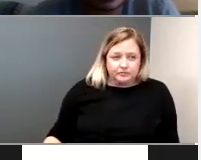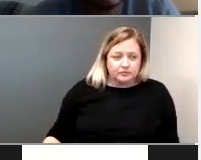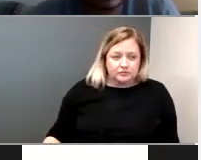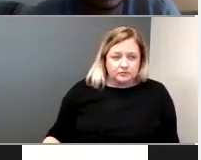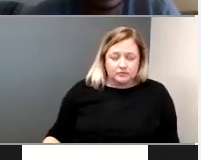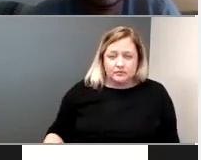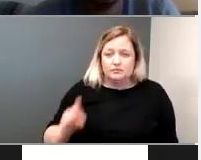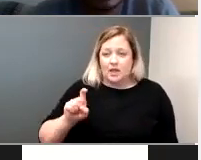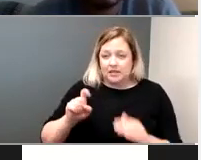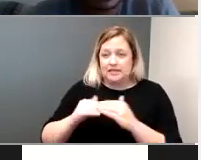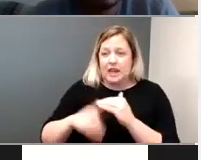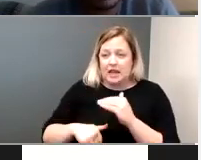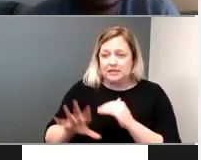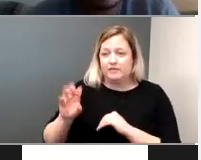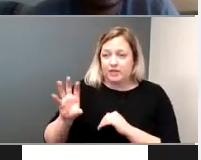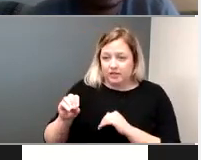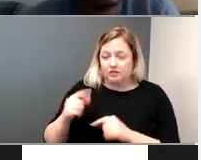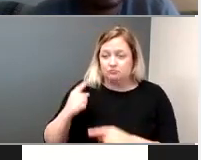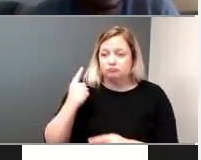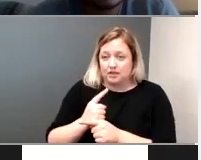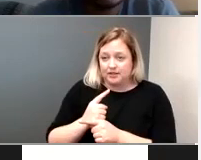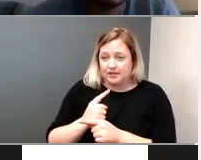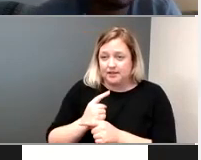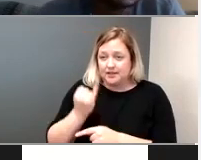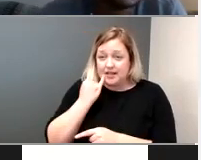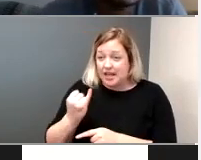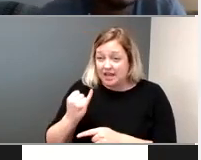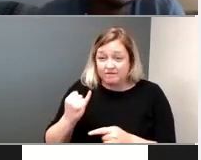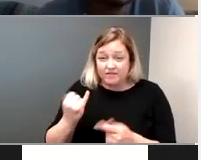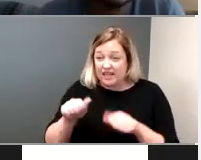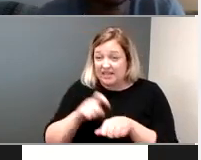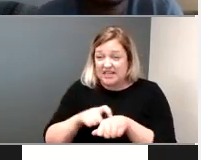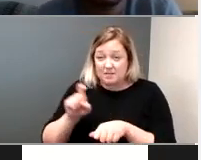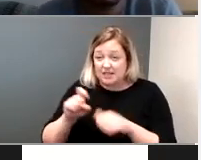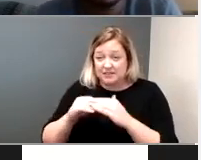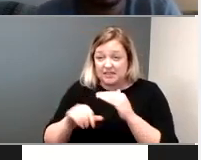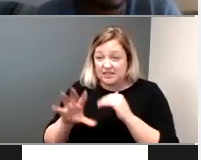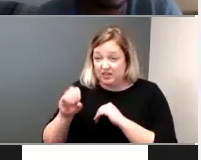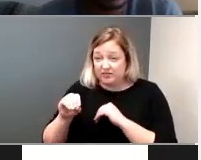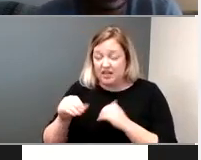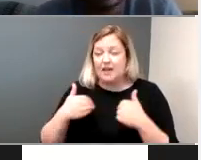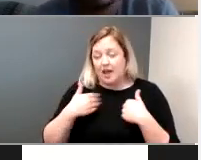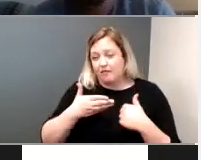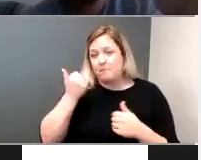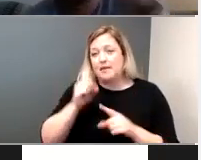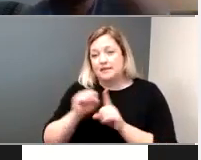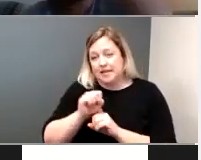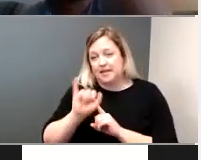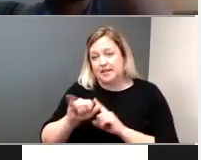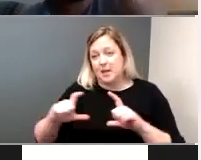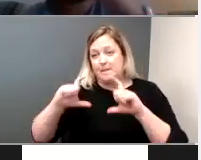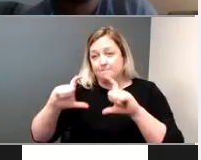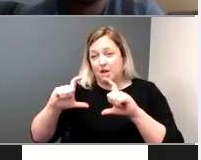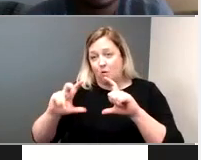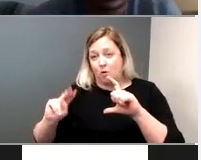X is less than 50, exactly. Whenever we have an x that is less than 50, our best case comes up, that is big O of n, right? Or big omega